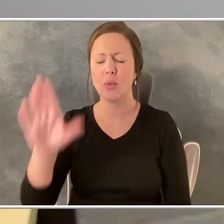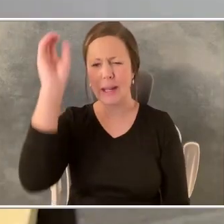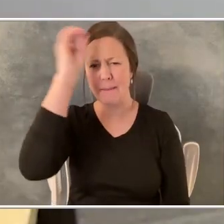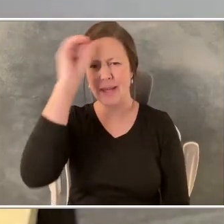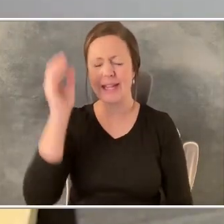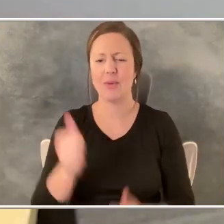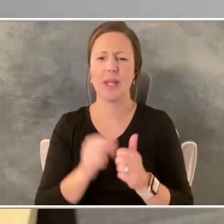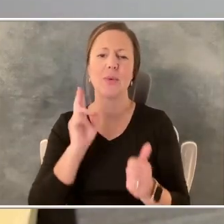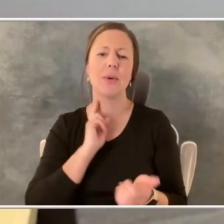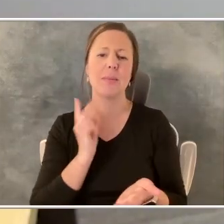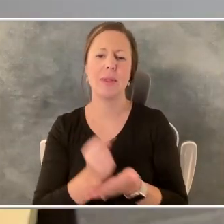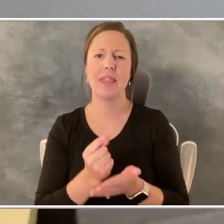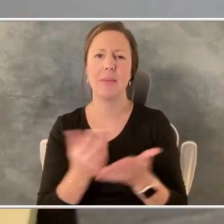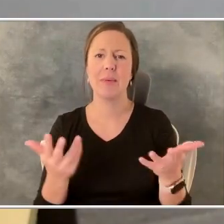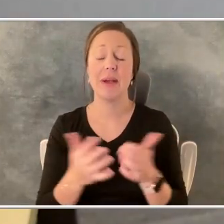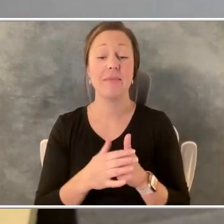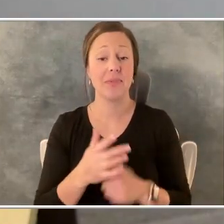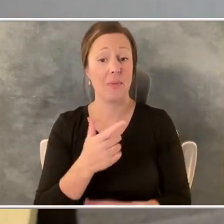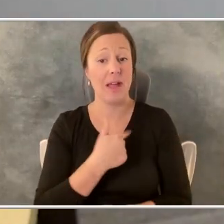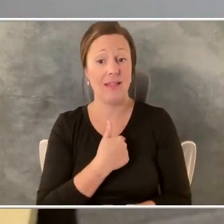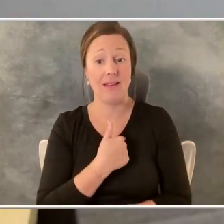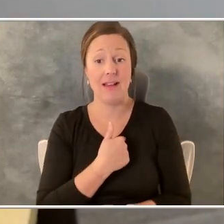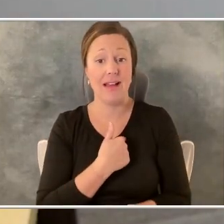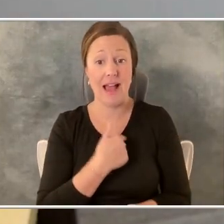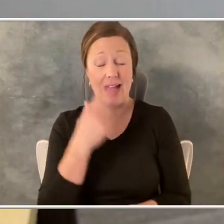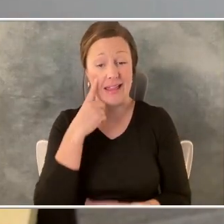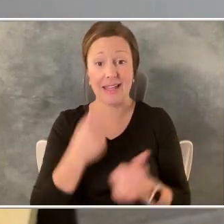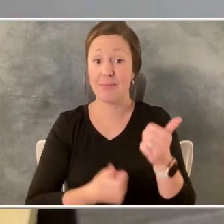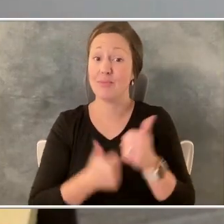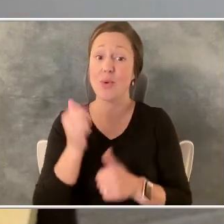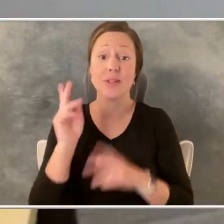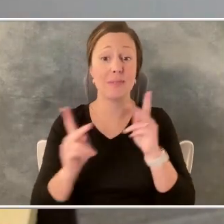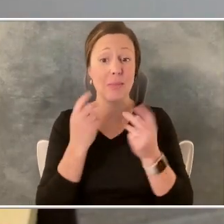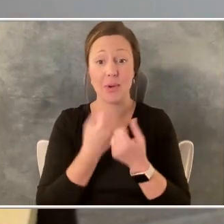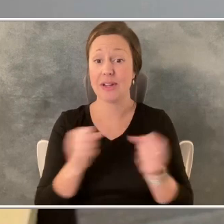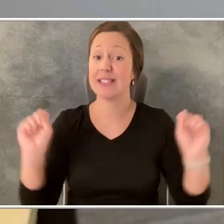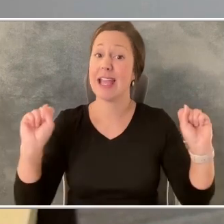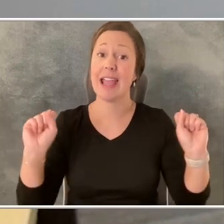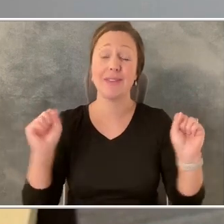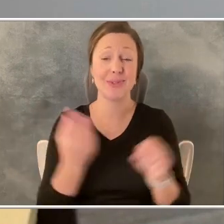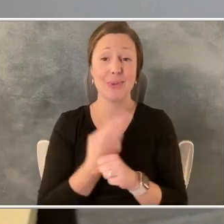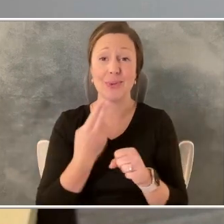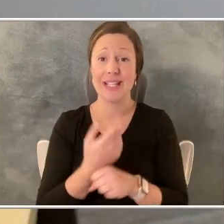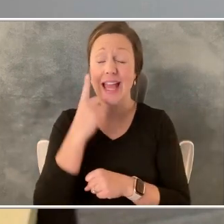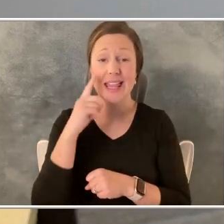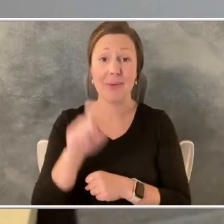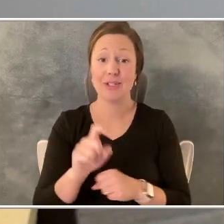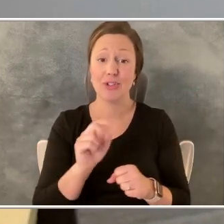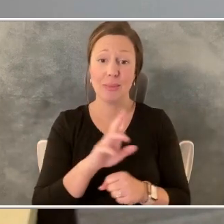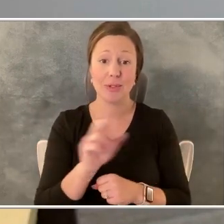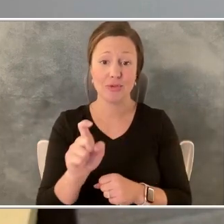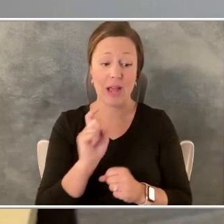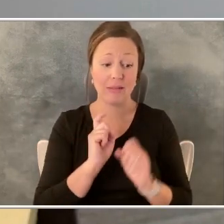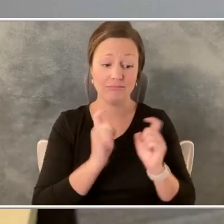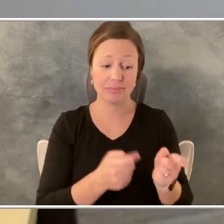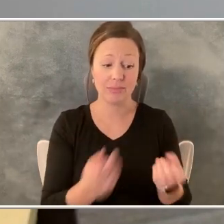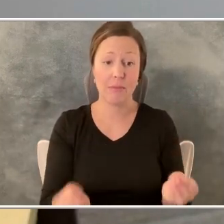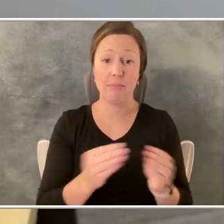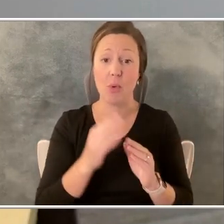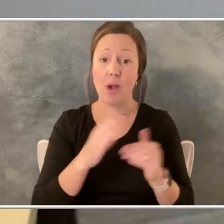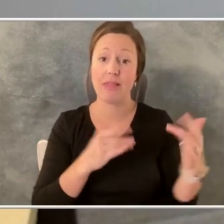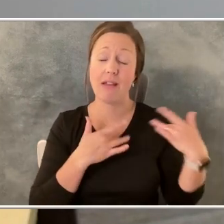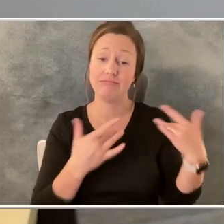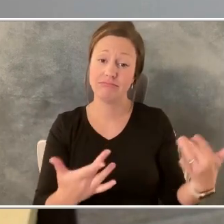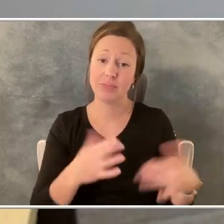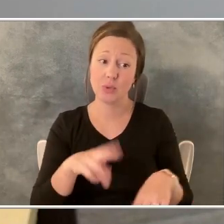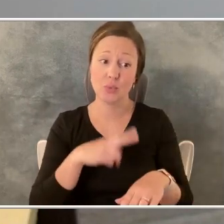saying that majority of the people are safe to take it, and I think we should prescribe it a lot more than we normally do. I think